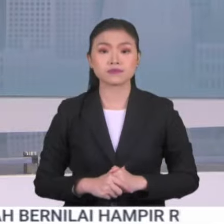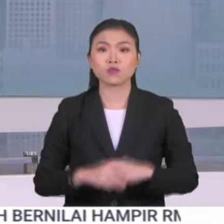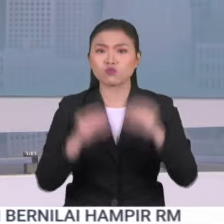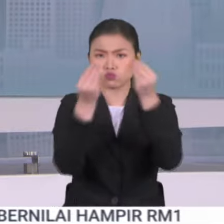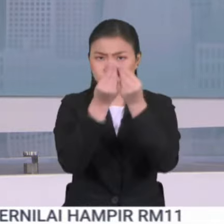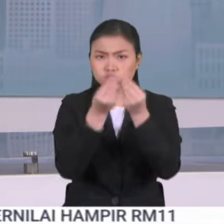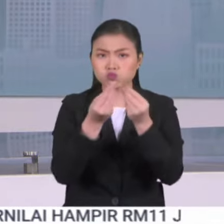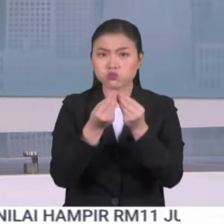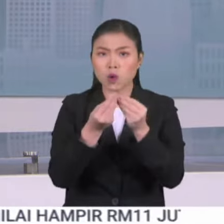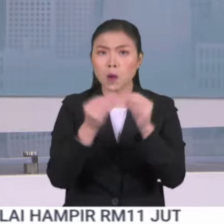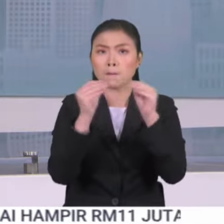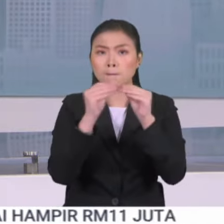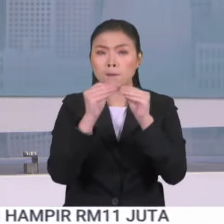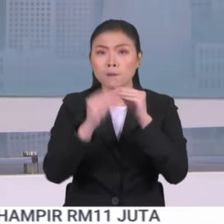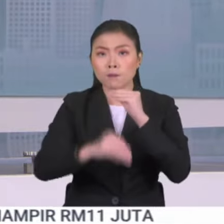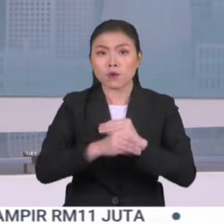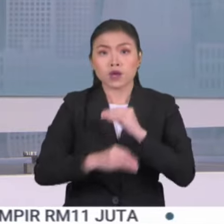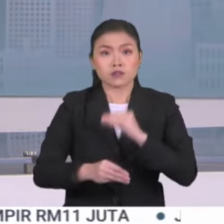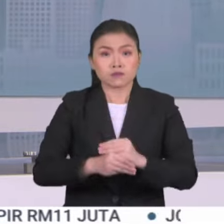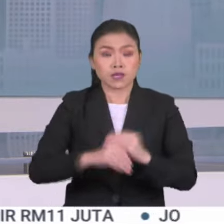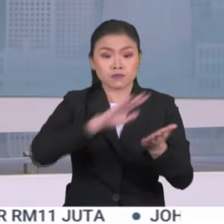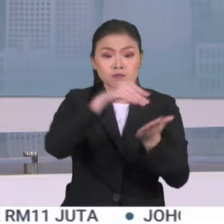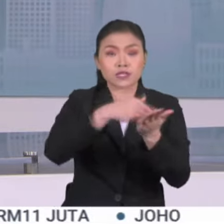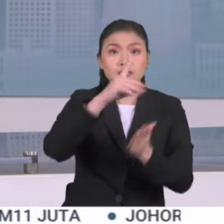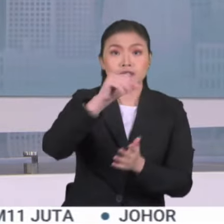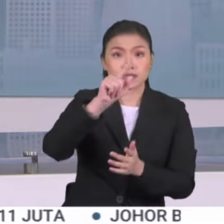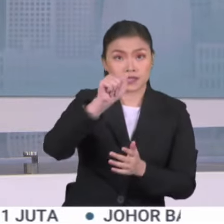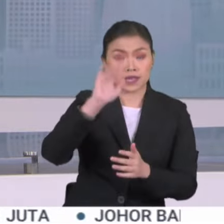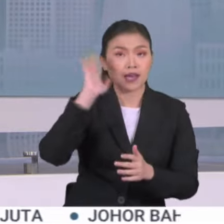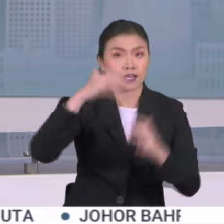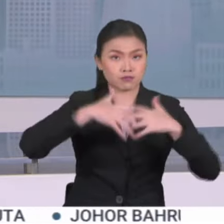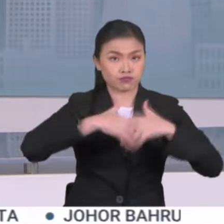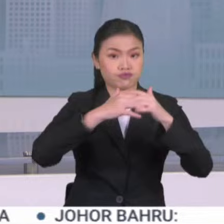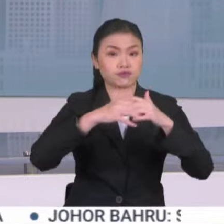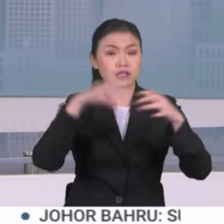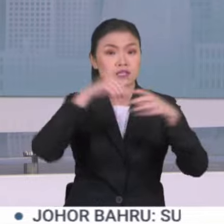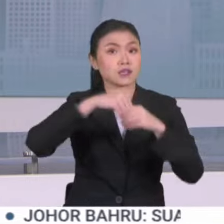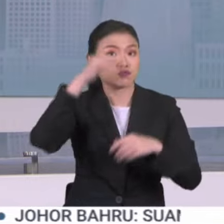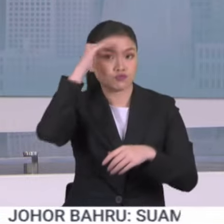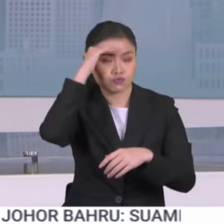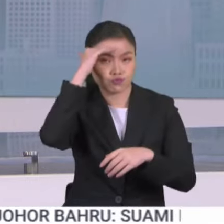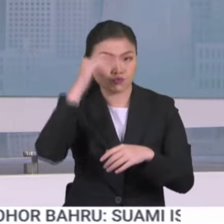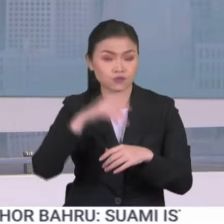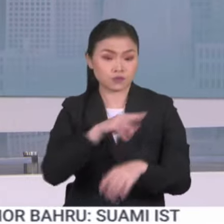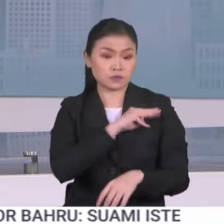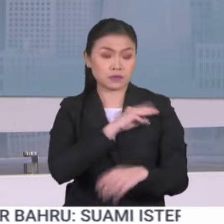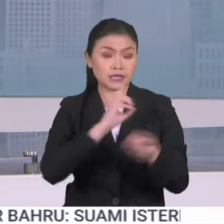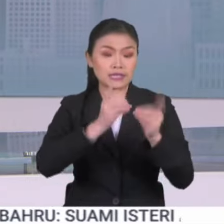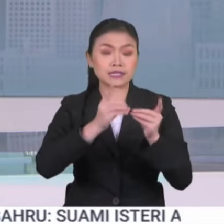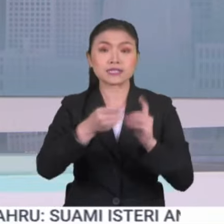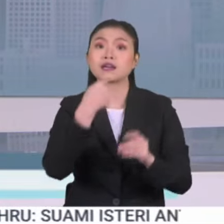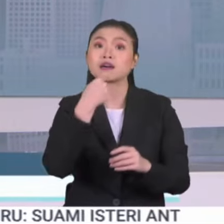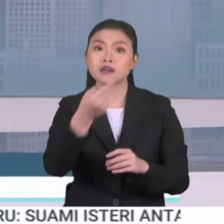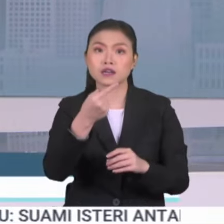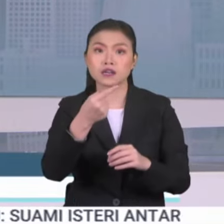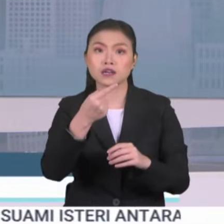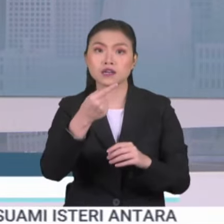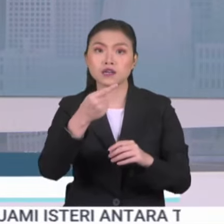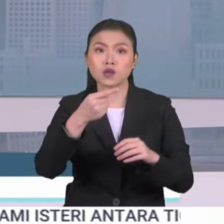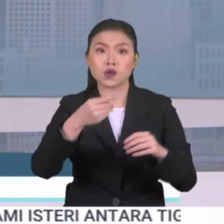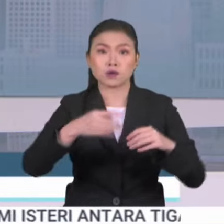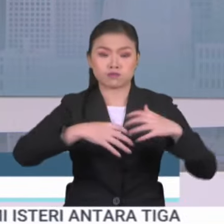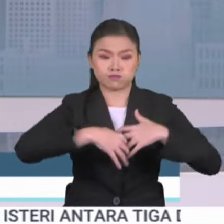Lebih banyak pusat data bakal dibangunkan di Johor pada masa akan datang. Menteri Digital Gobind Singh Dio berkata, penubuhan